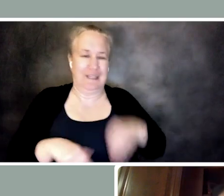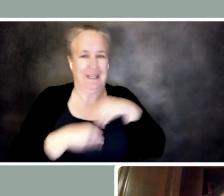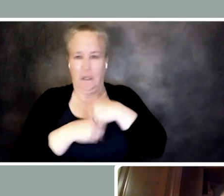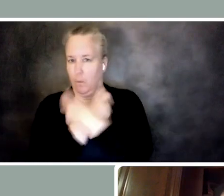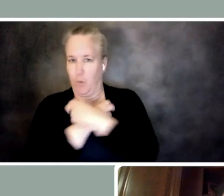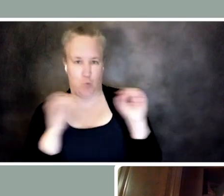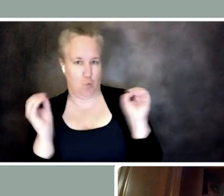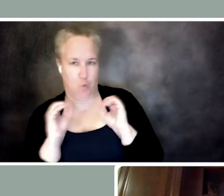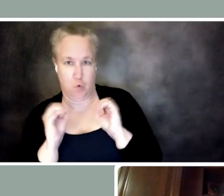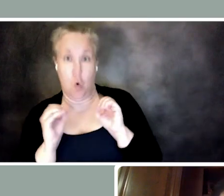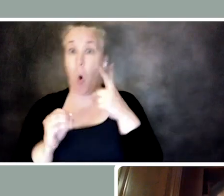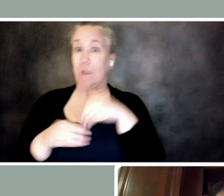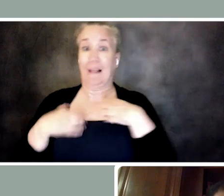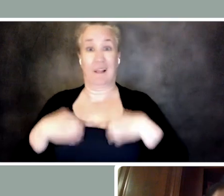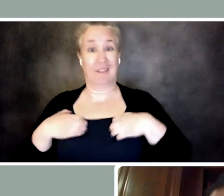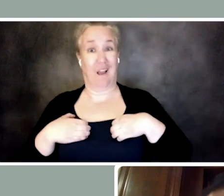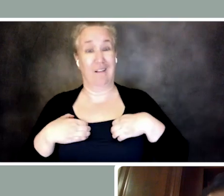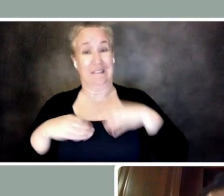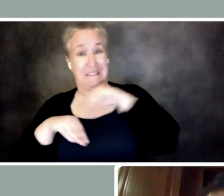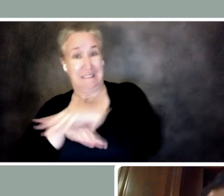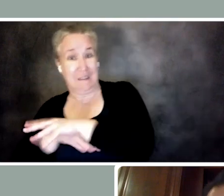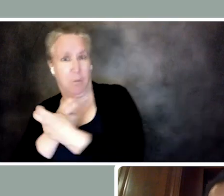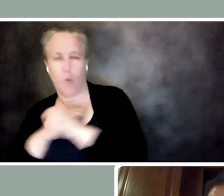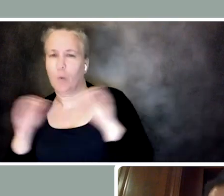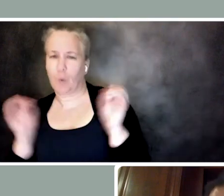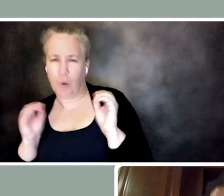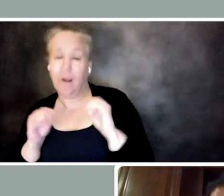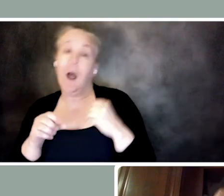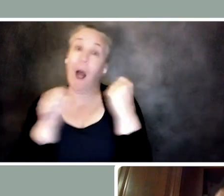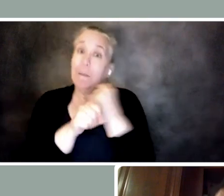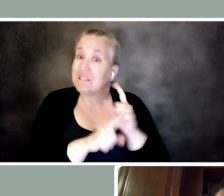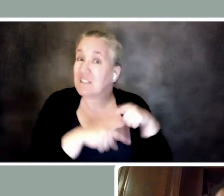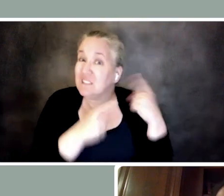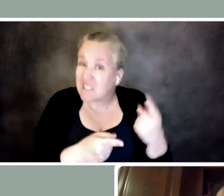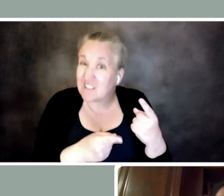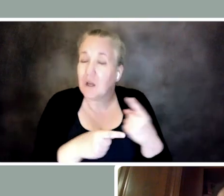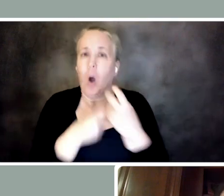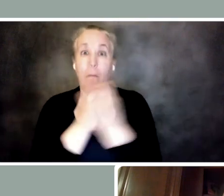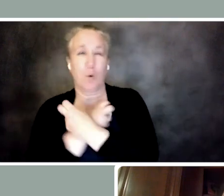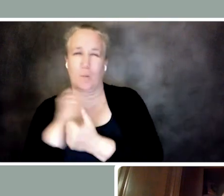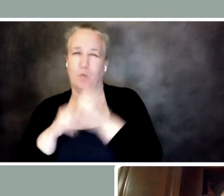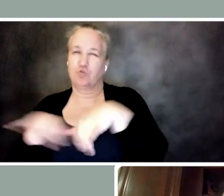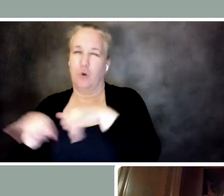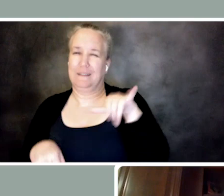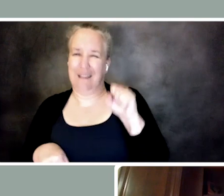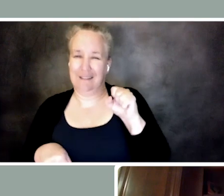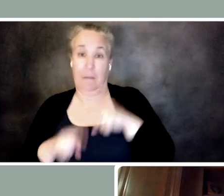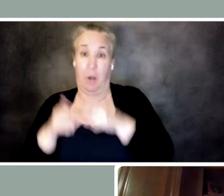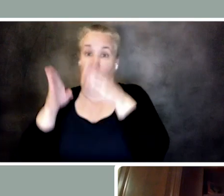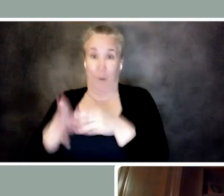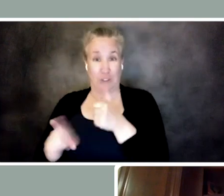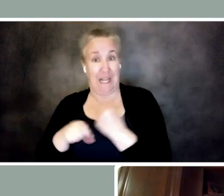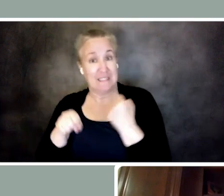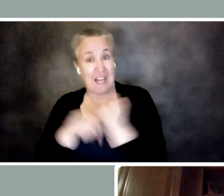bone. So, this is where statistically speaking, yes, bones should be the most common, but a person is not a statistic. A person is a person.